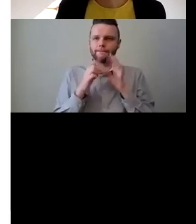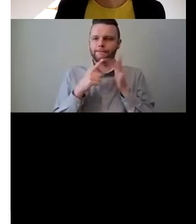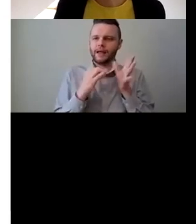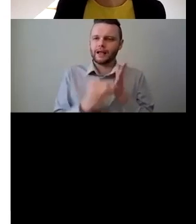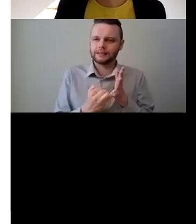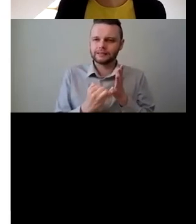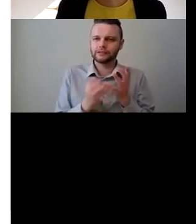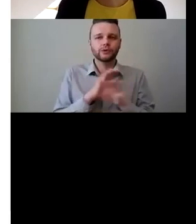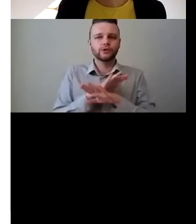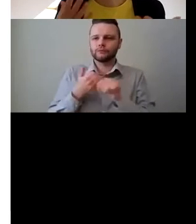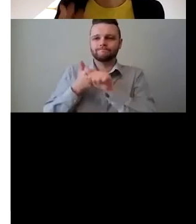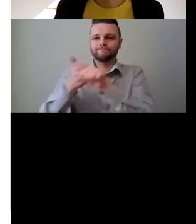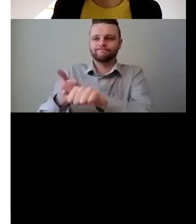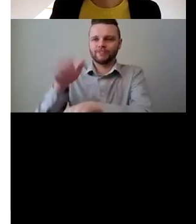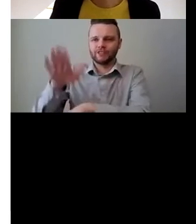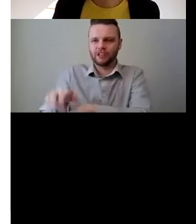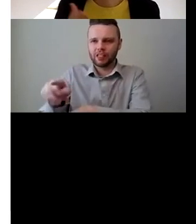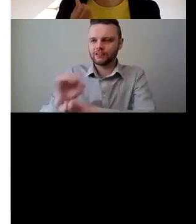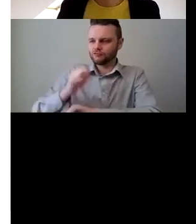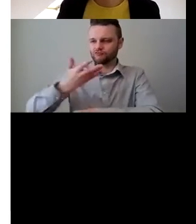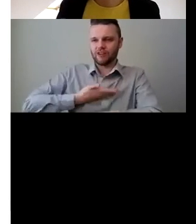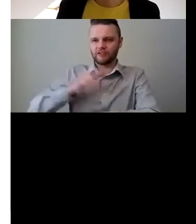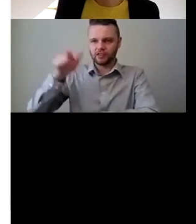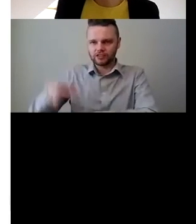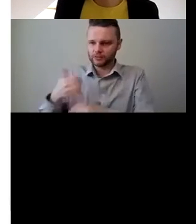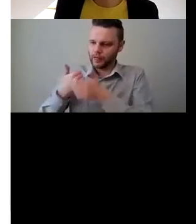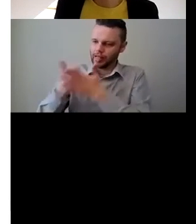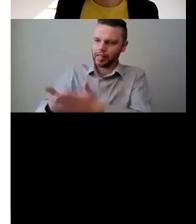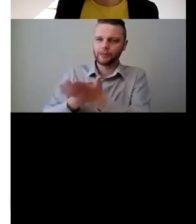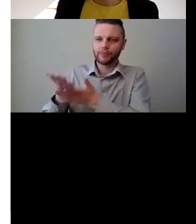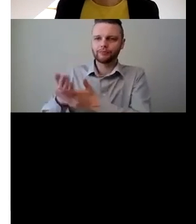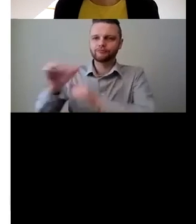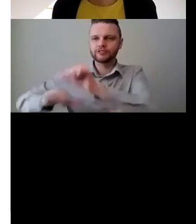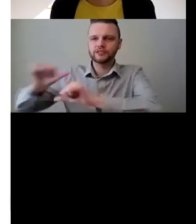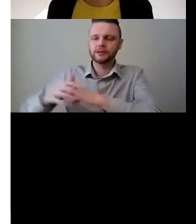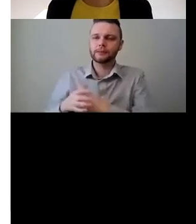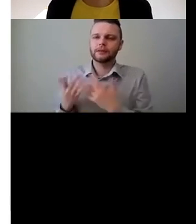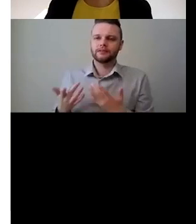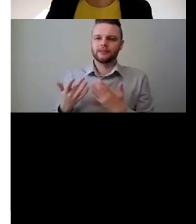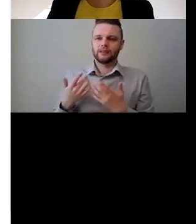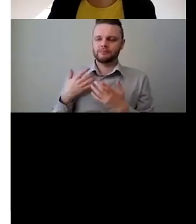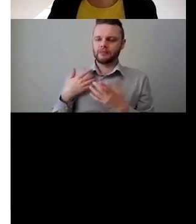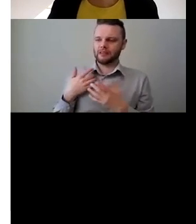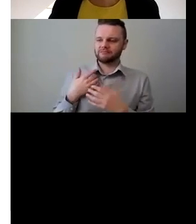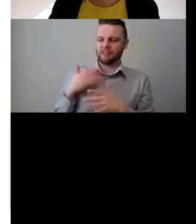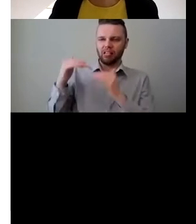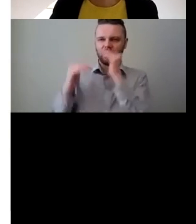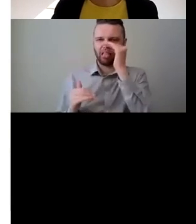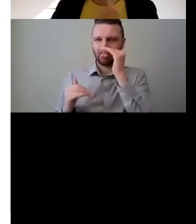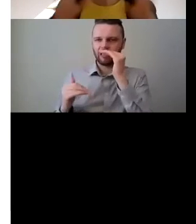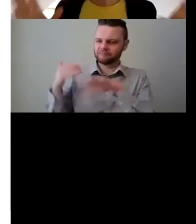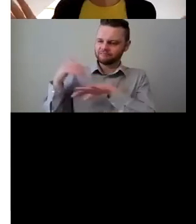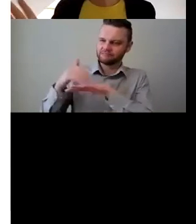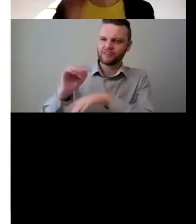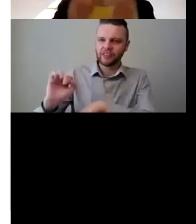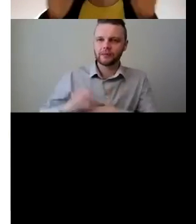in favor of the child, not as a right of the child and to help them in the proceedings, but rather to their detriment. So it may be kind of putting